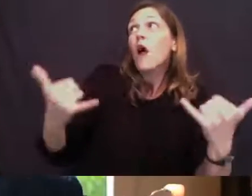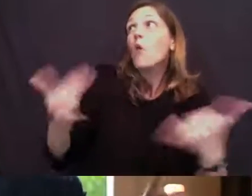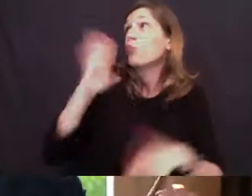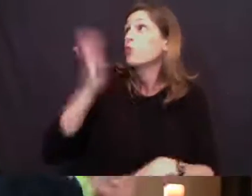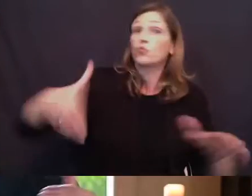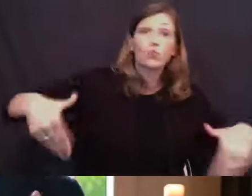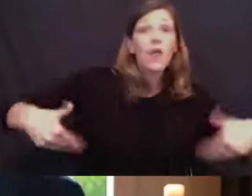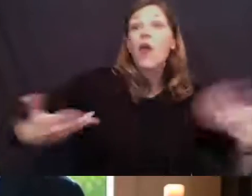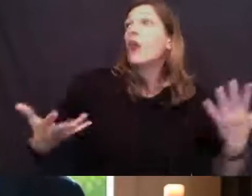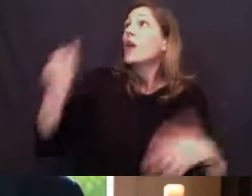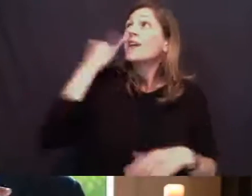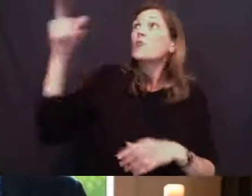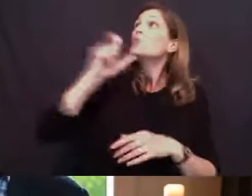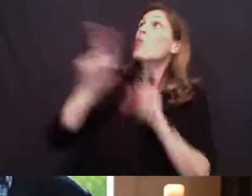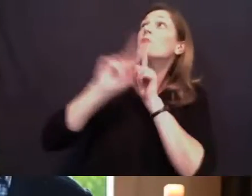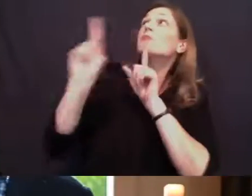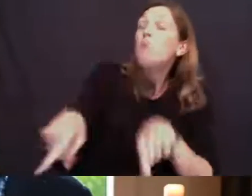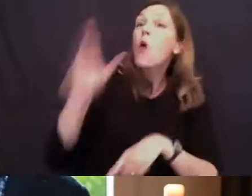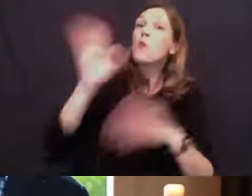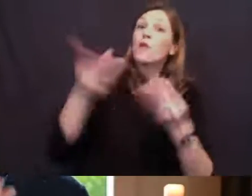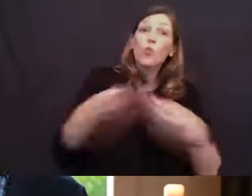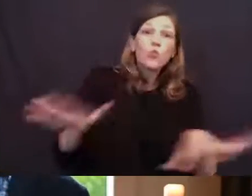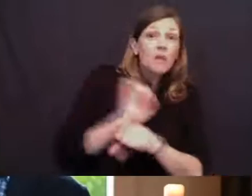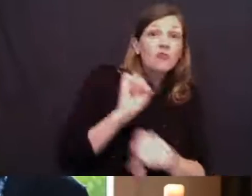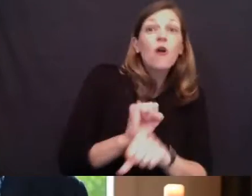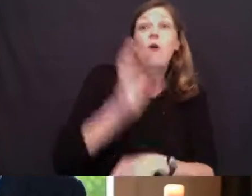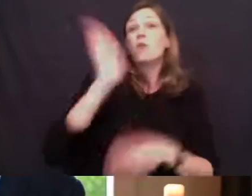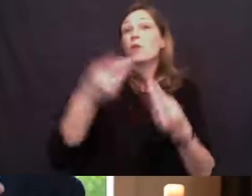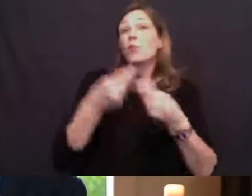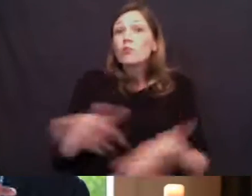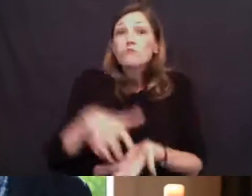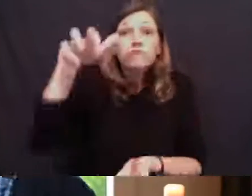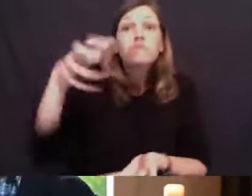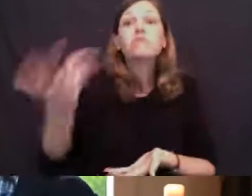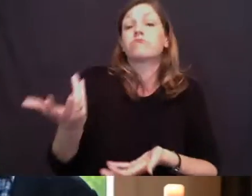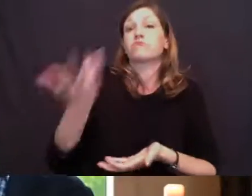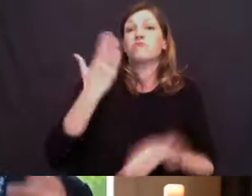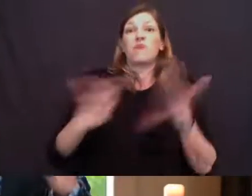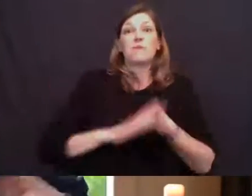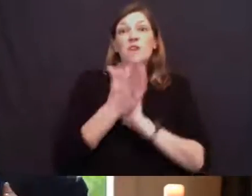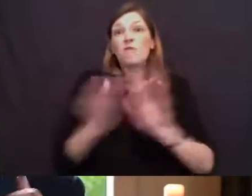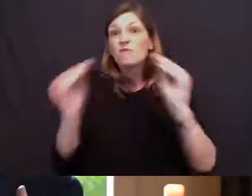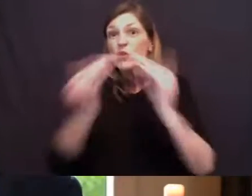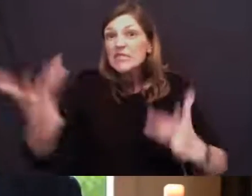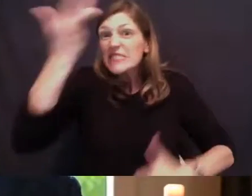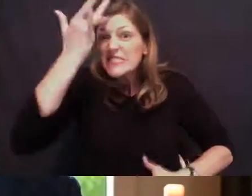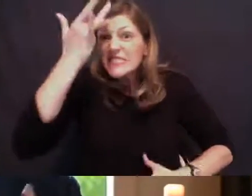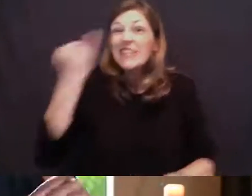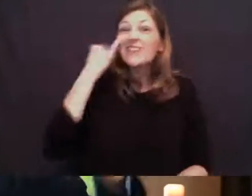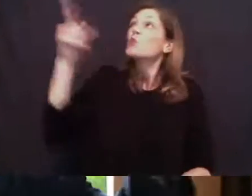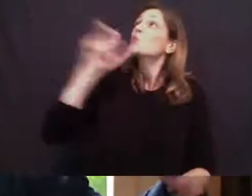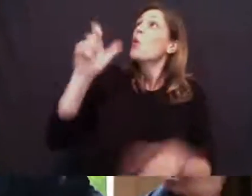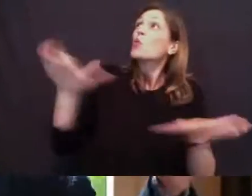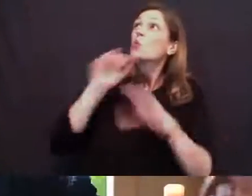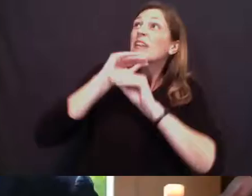Jesus, if you don't respond, I'm going to lose my job. I'm going to lose my wealth. I might even get sicker. Lord, if you don't do something about this, I